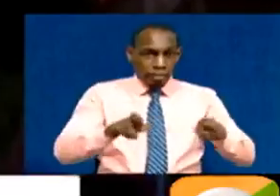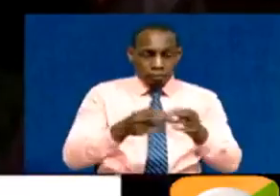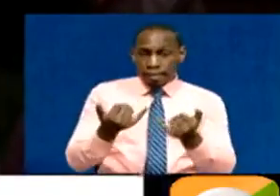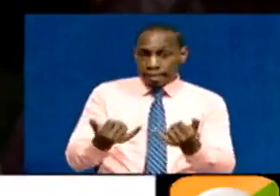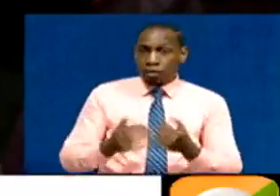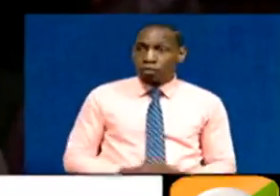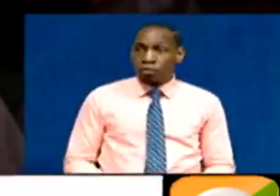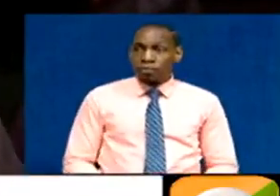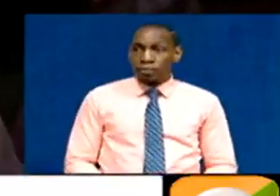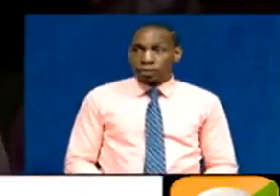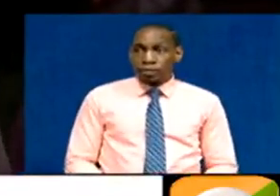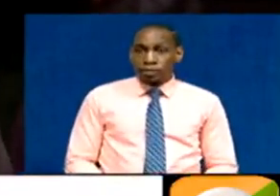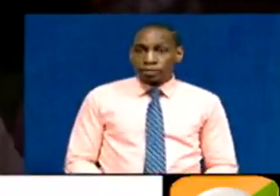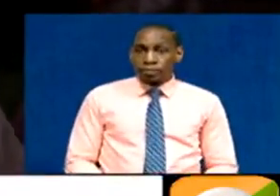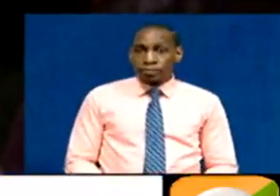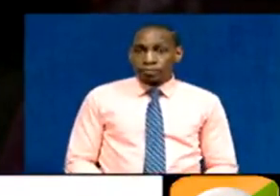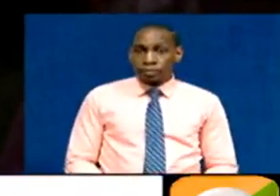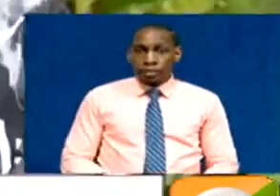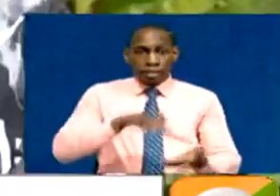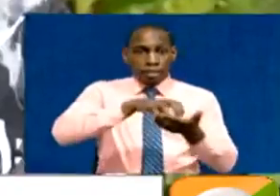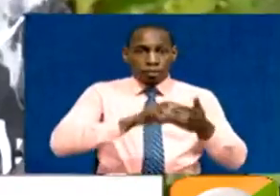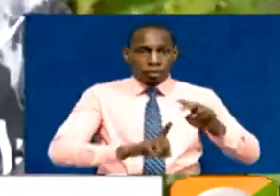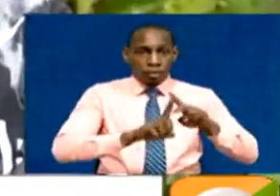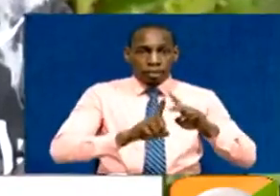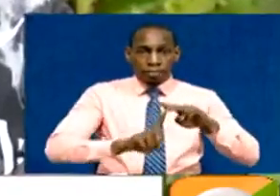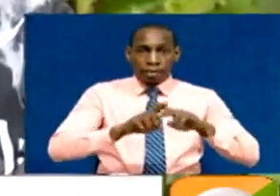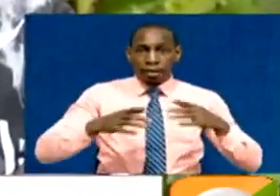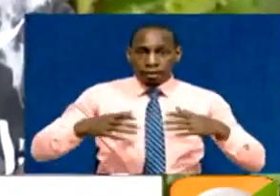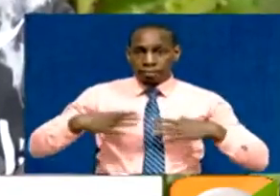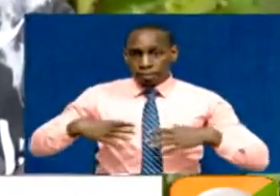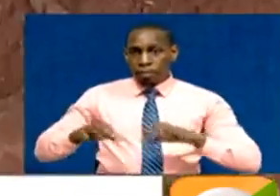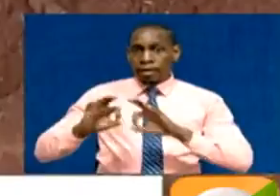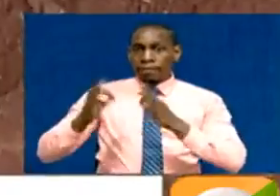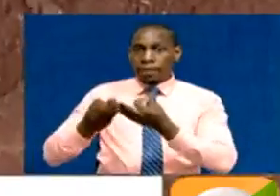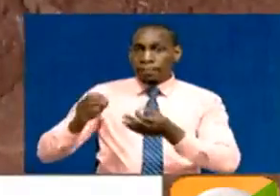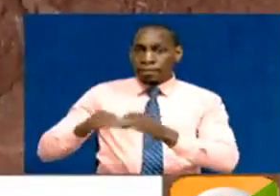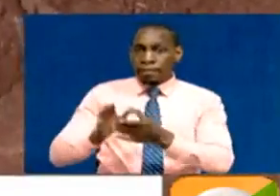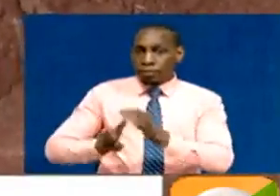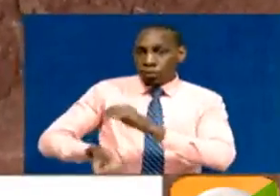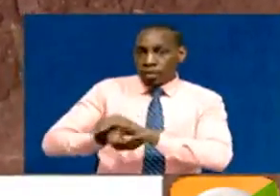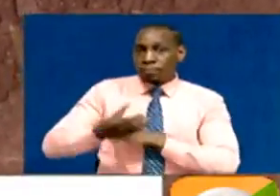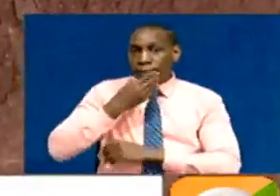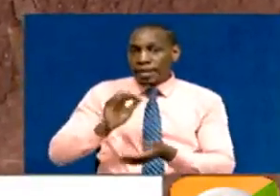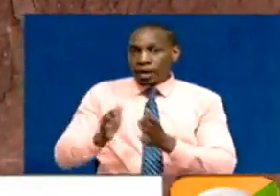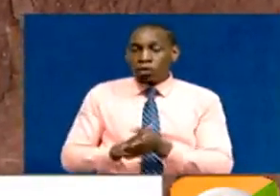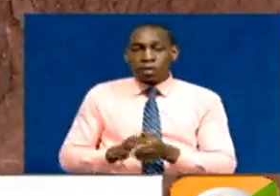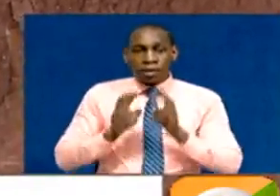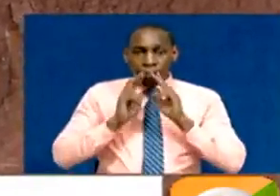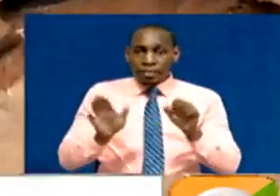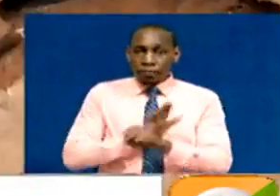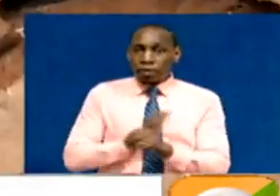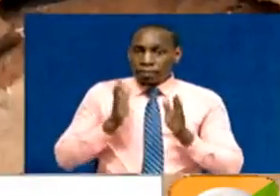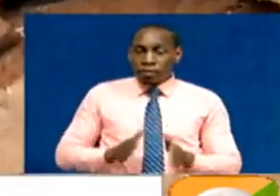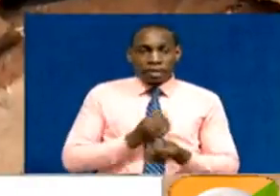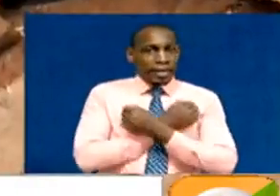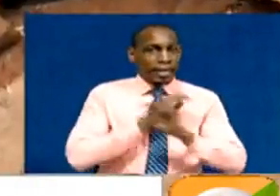Sasa hapo ndio kitendo kilikuwa kimetokea. Residents and family members described Murage as a quiet person who loved